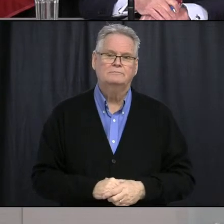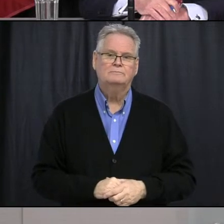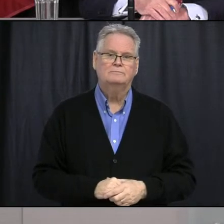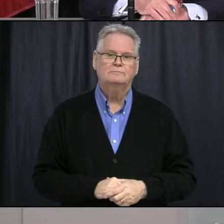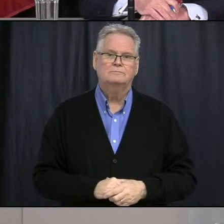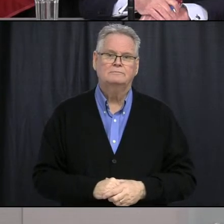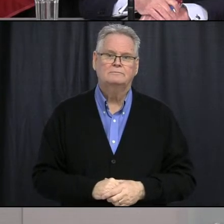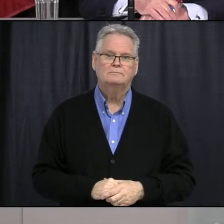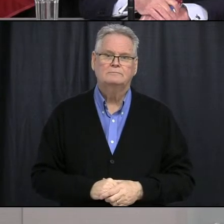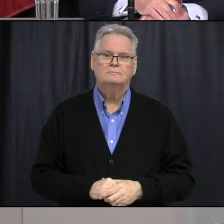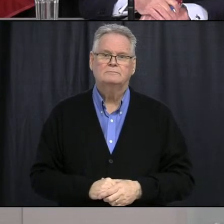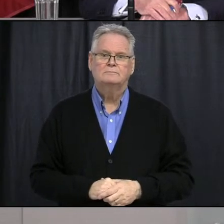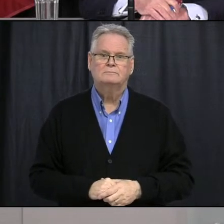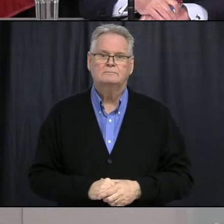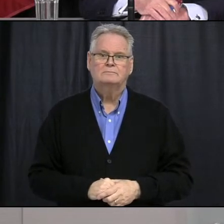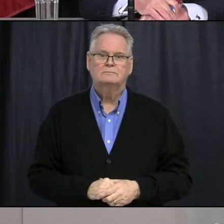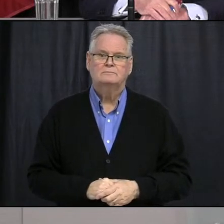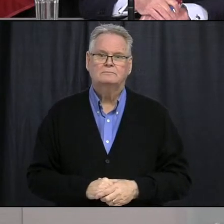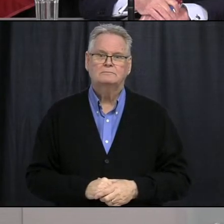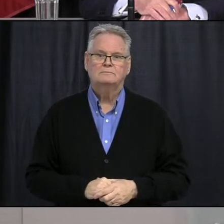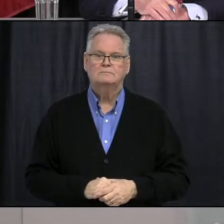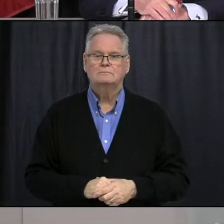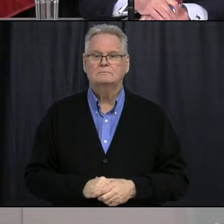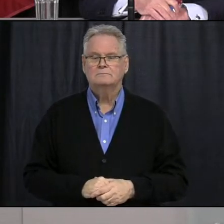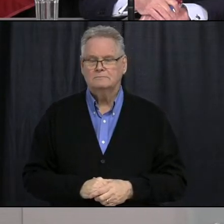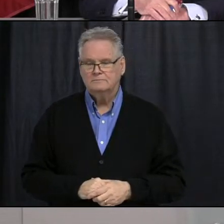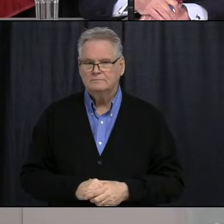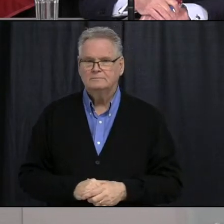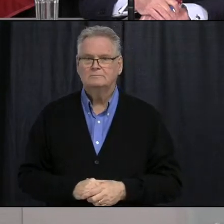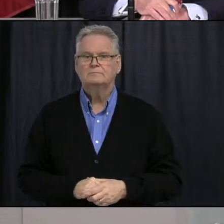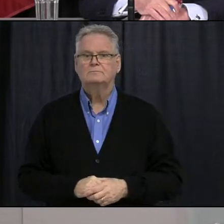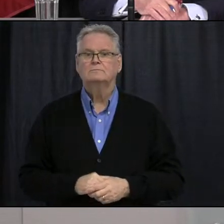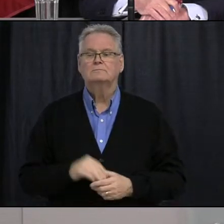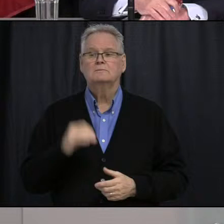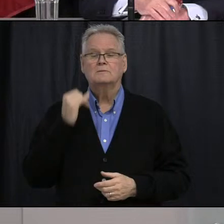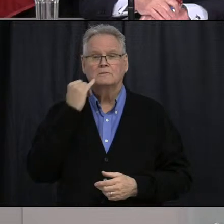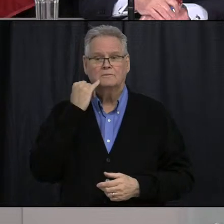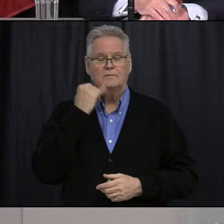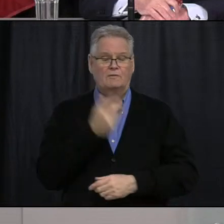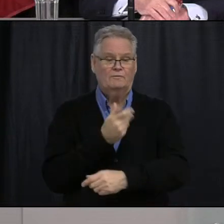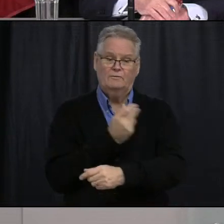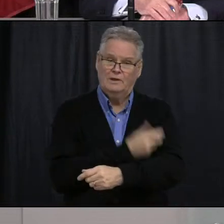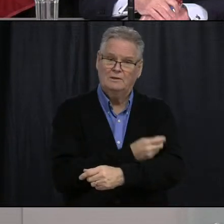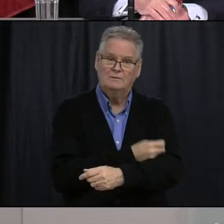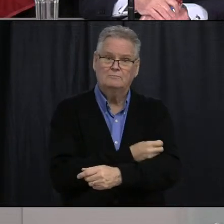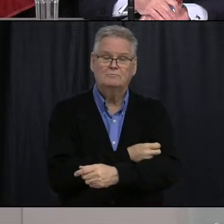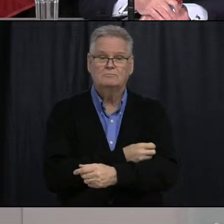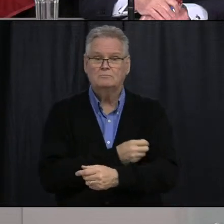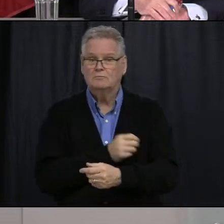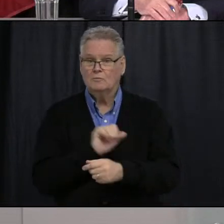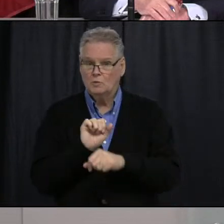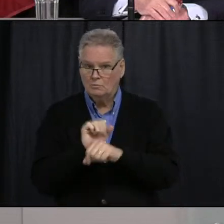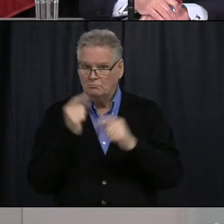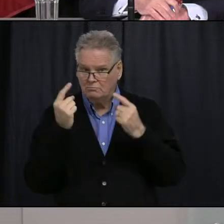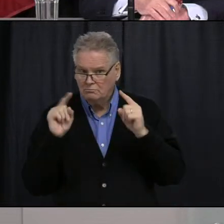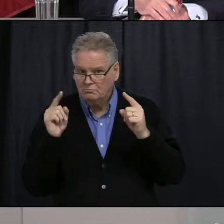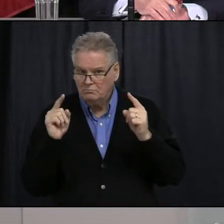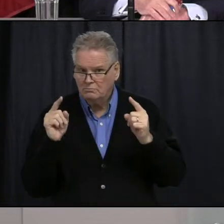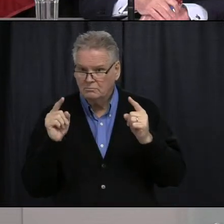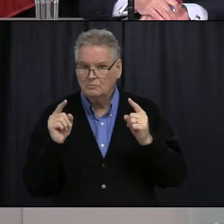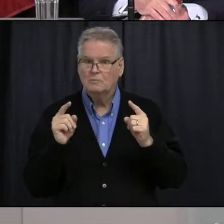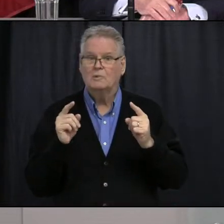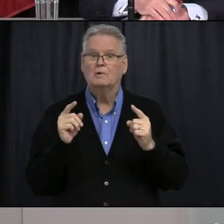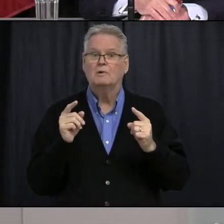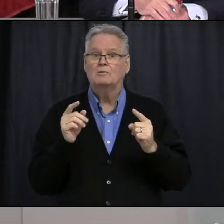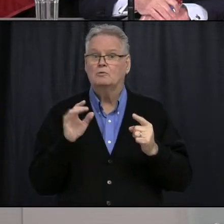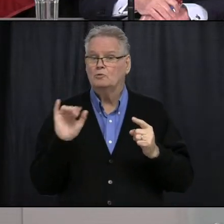And if vaccines are making such a difference, why, as of July, will we still have two different standards for Atlantic Canadians versus